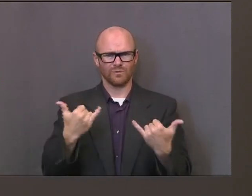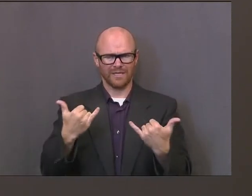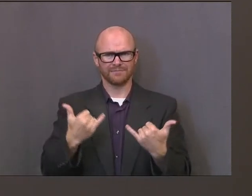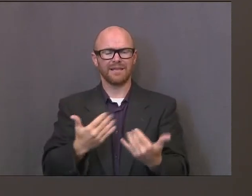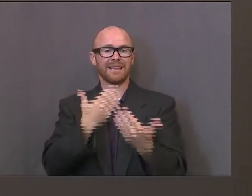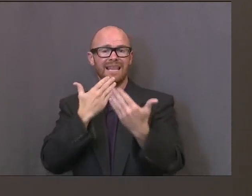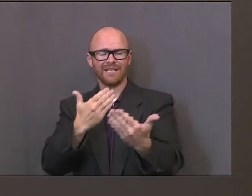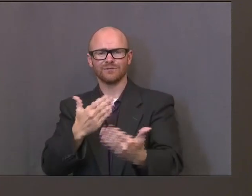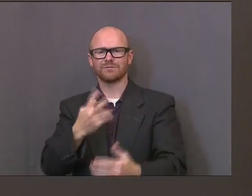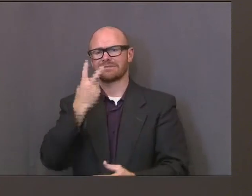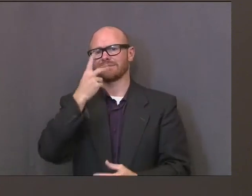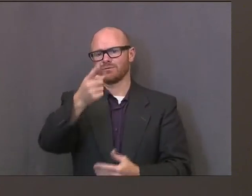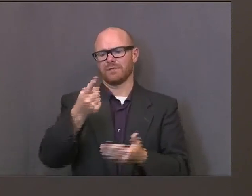Thank you, and we will talk to you next week.